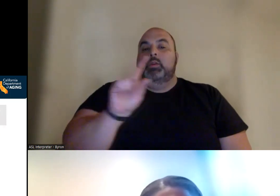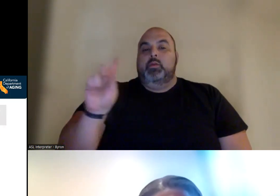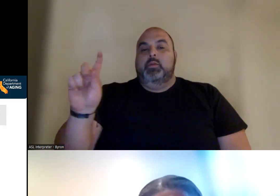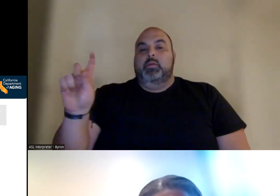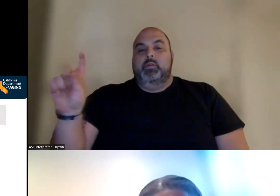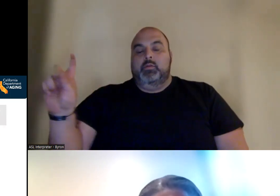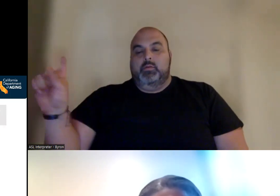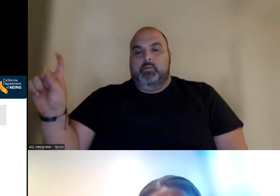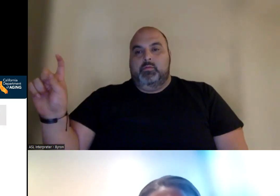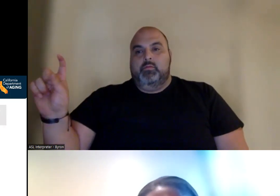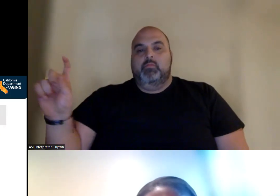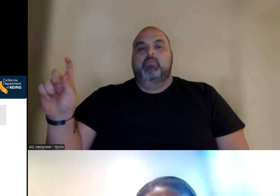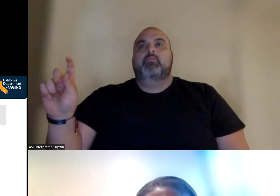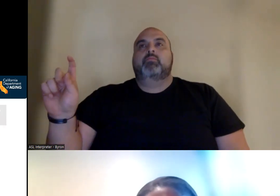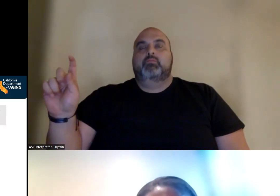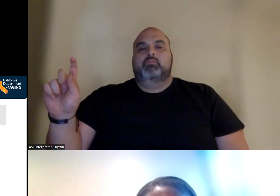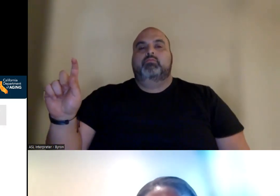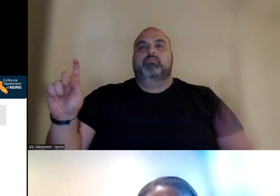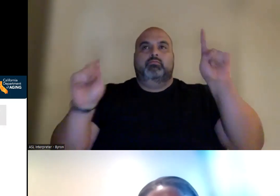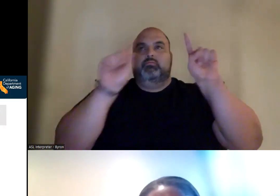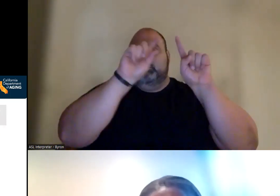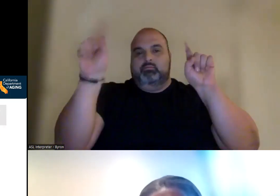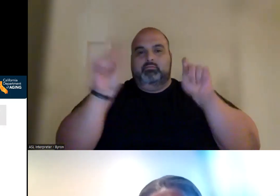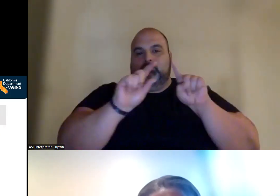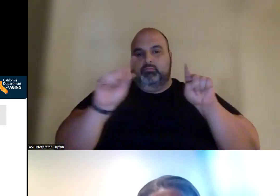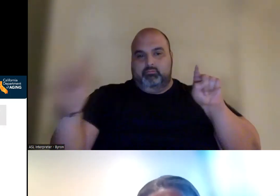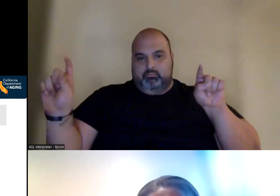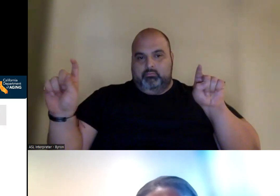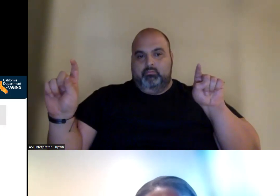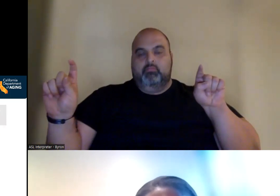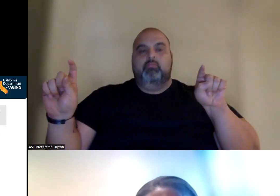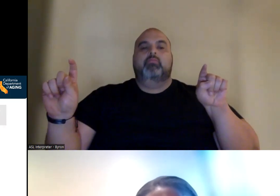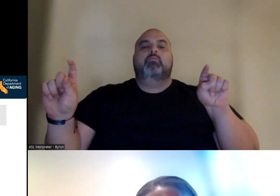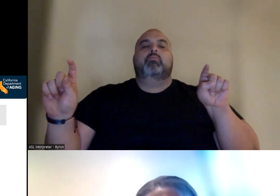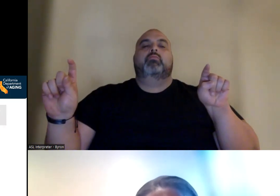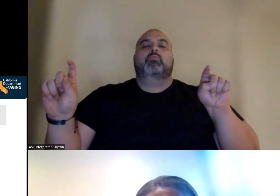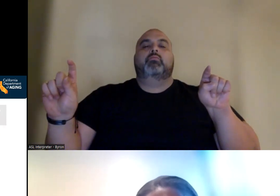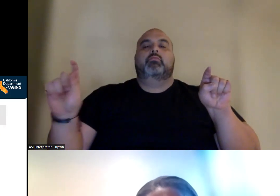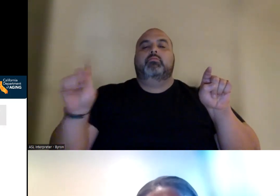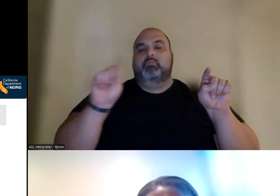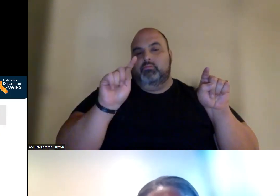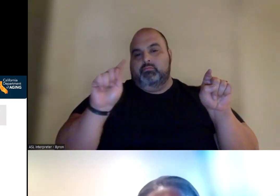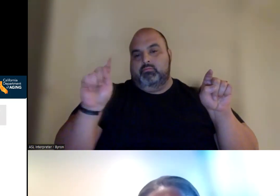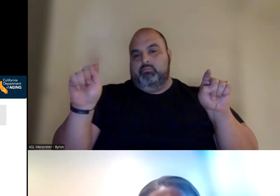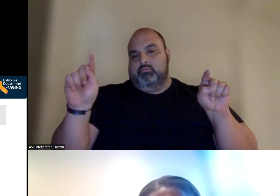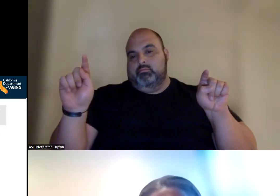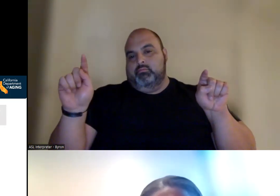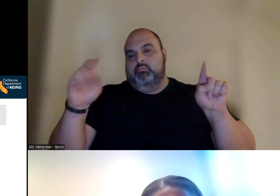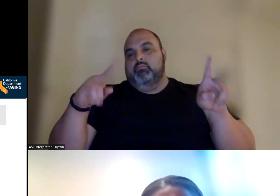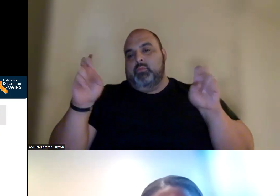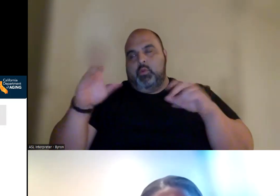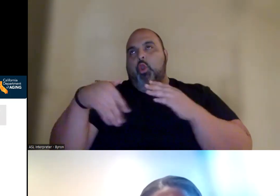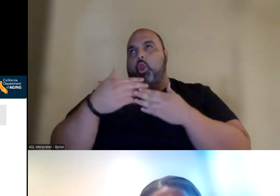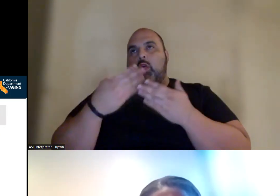will send meeting materials to work group members in advance of the meeting, and we will post all of the